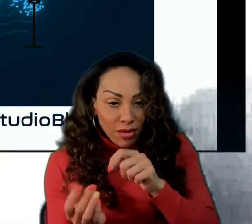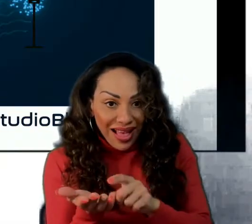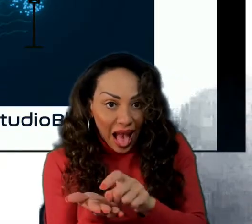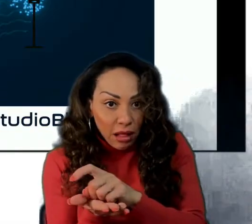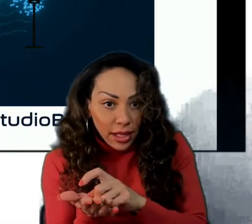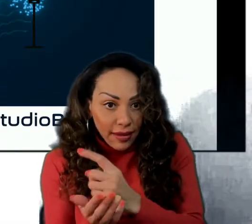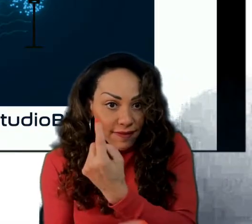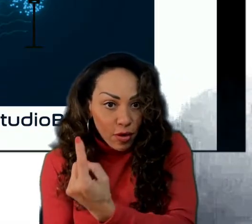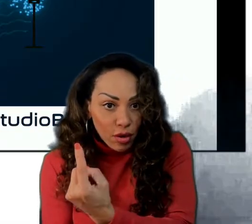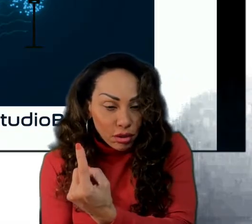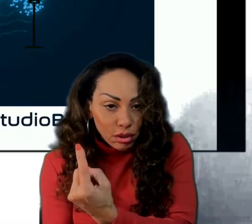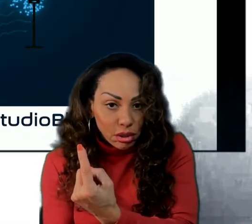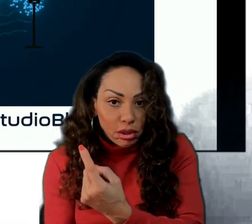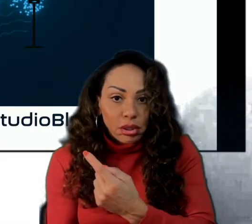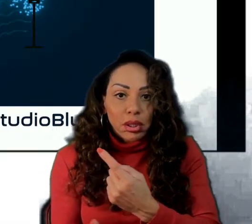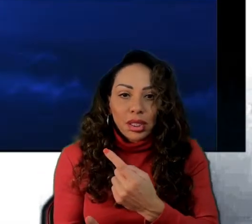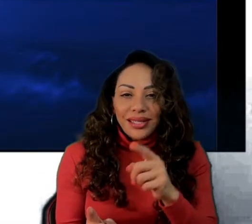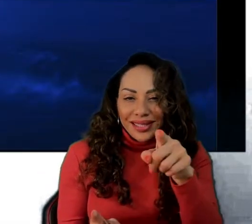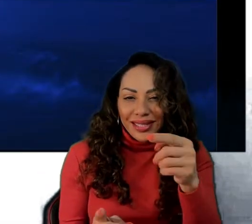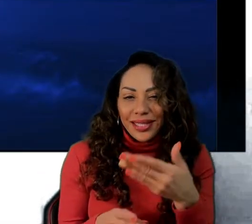concepts. This is an early one.